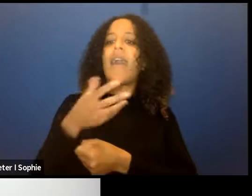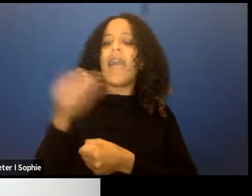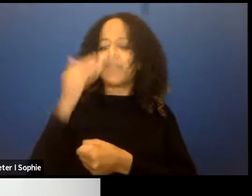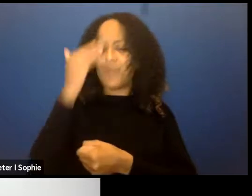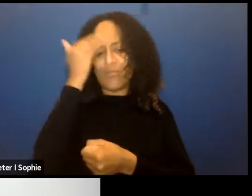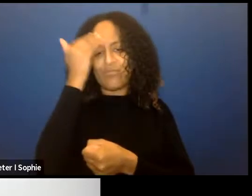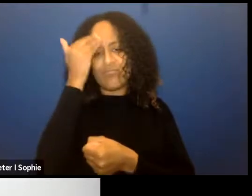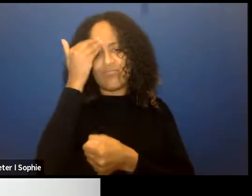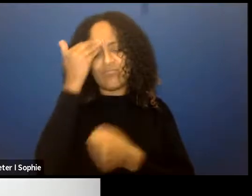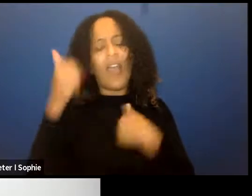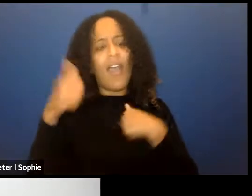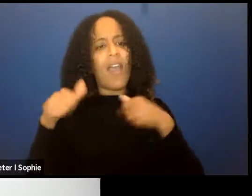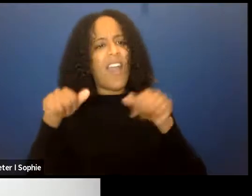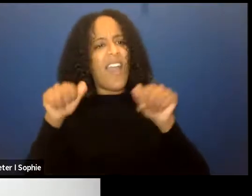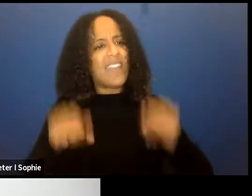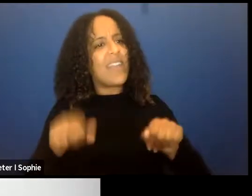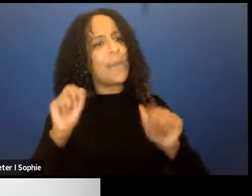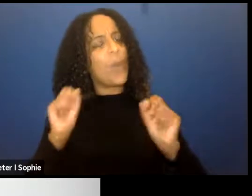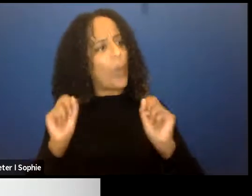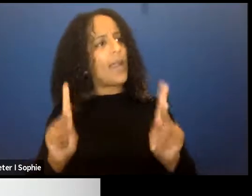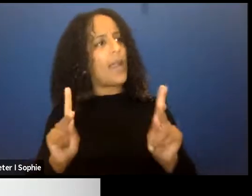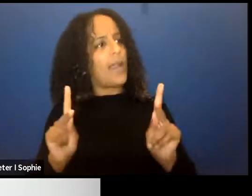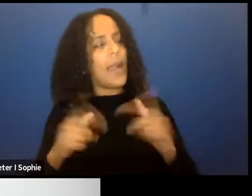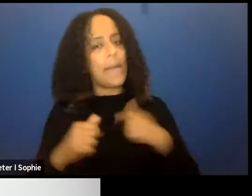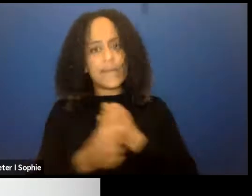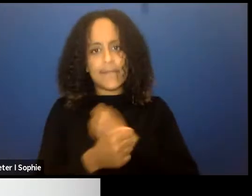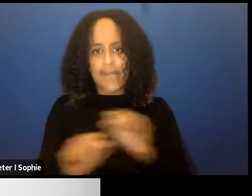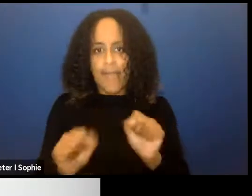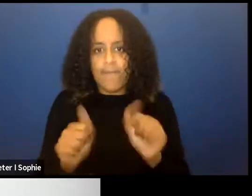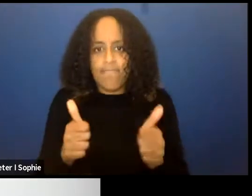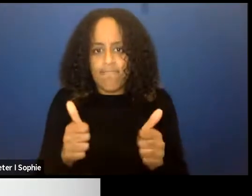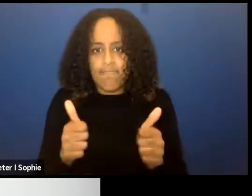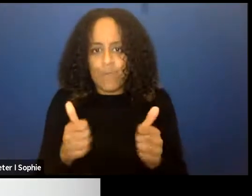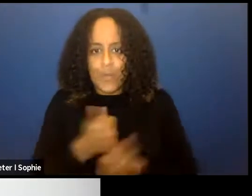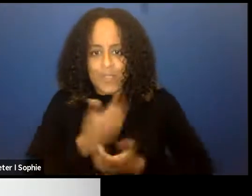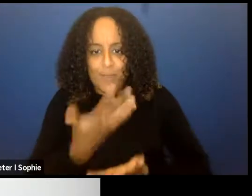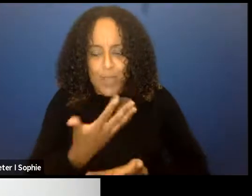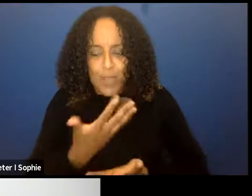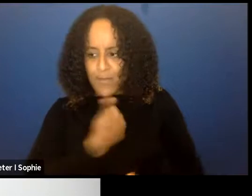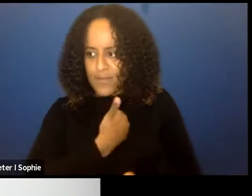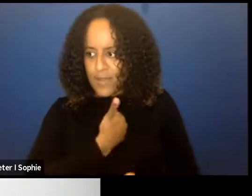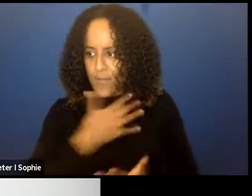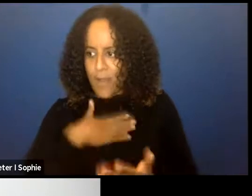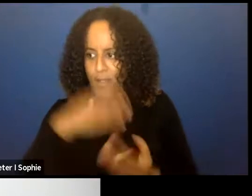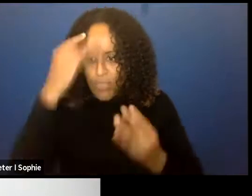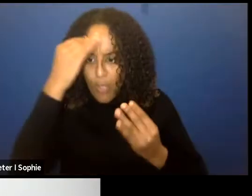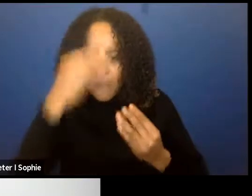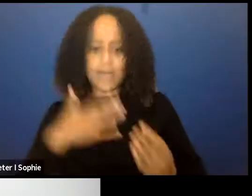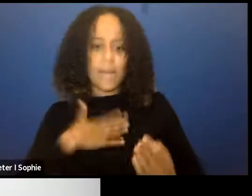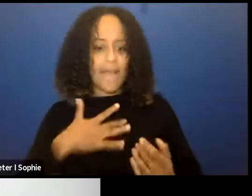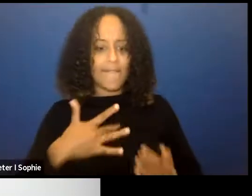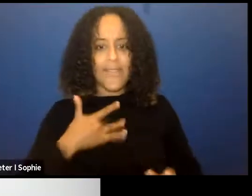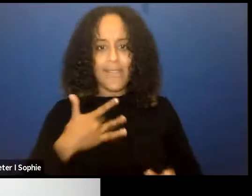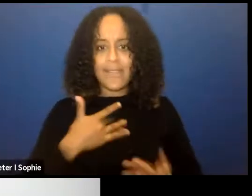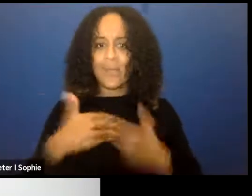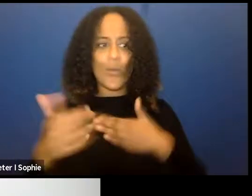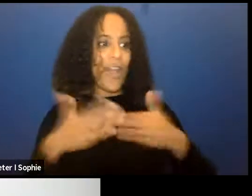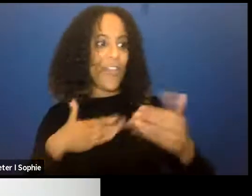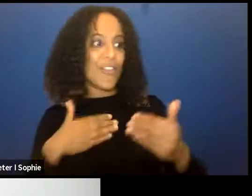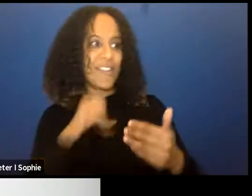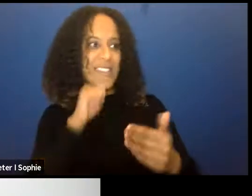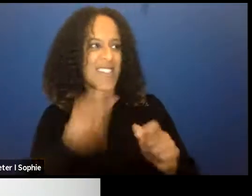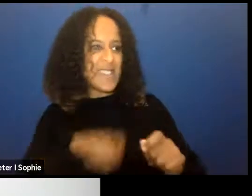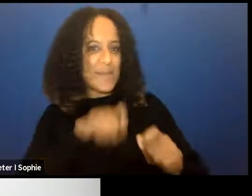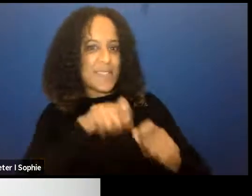know I can be okay, and I'm safe here to express my thoughts and my feelings, even if they're not specific to